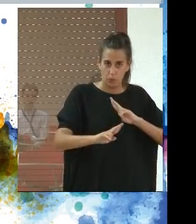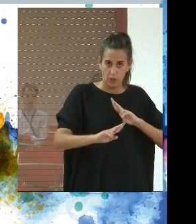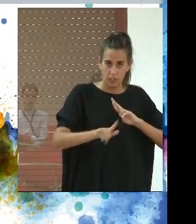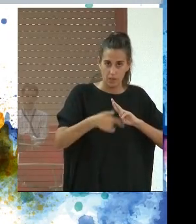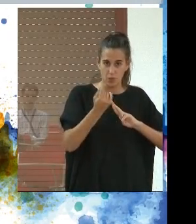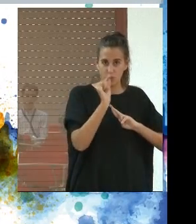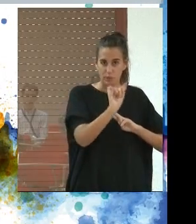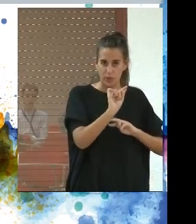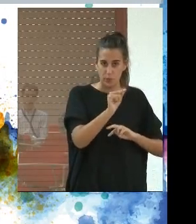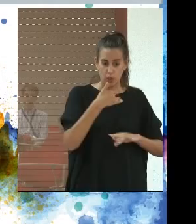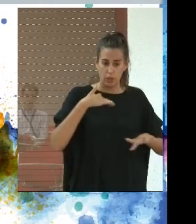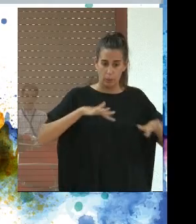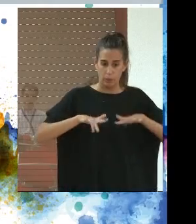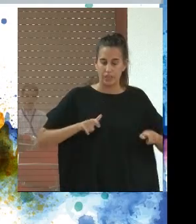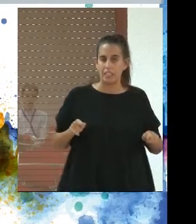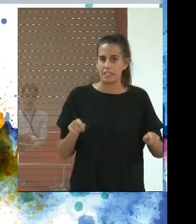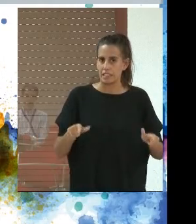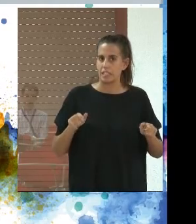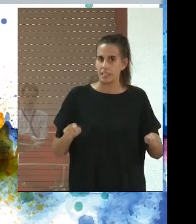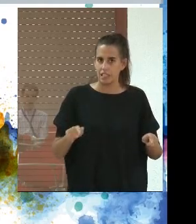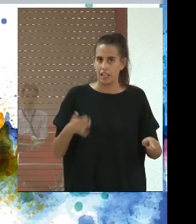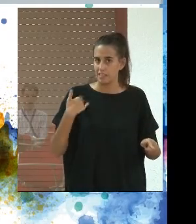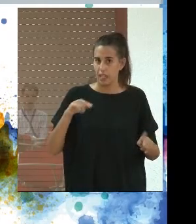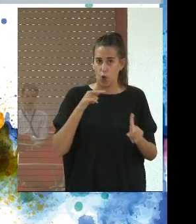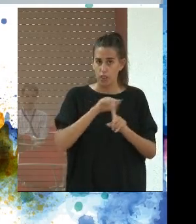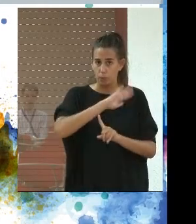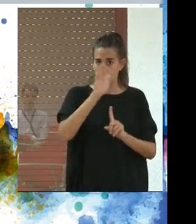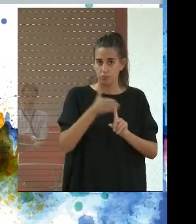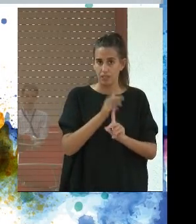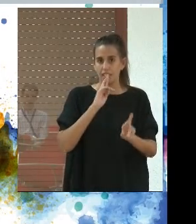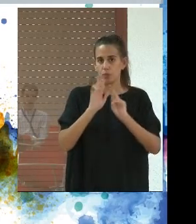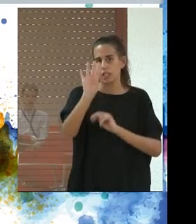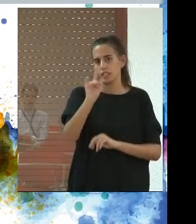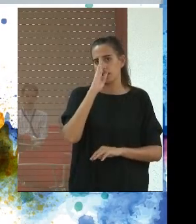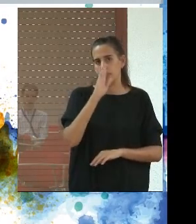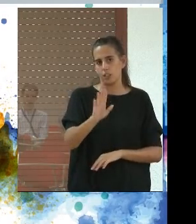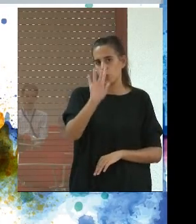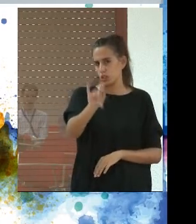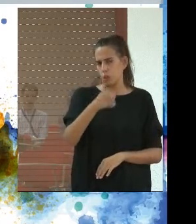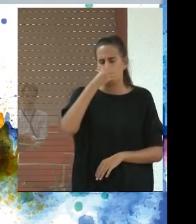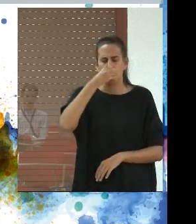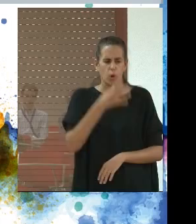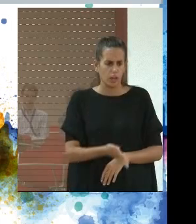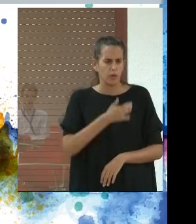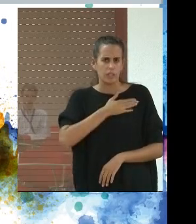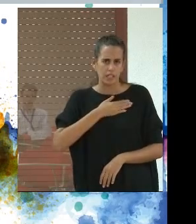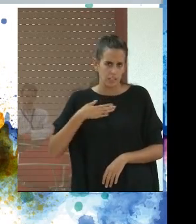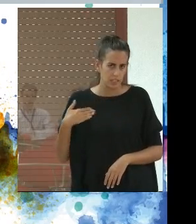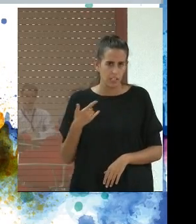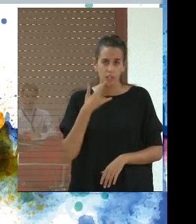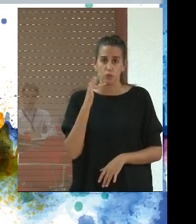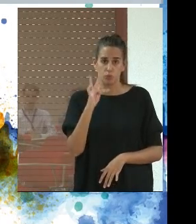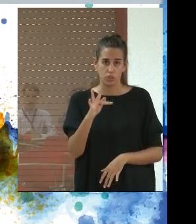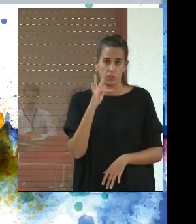know how to use it, and therefore they are more prone to give a positive feedback. And if they've been able to move their wheelchair, they